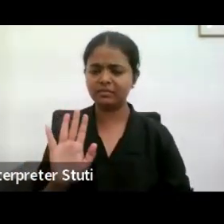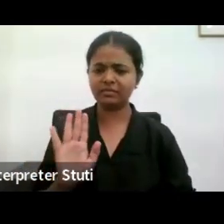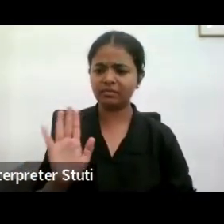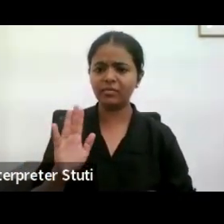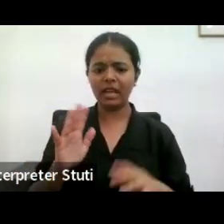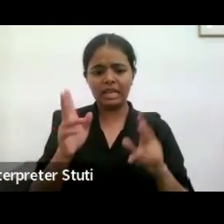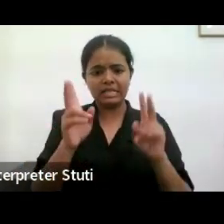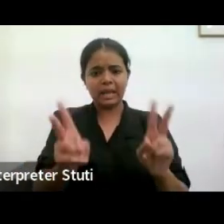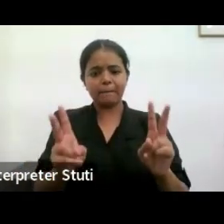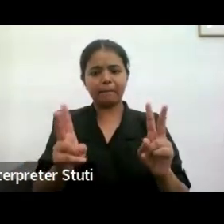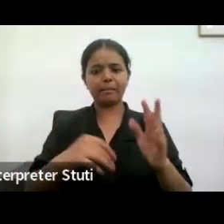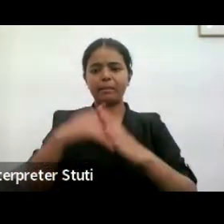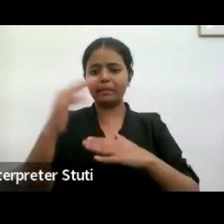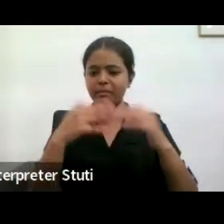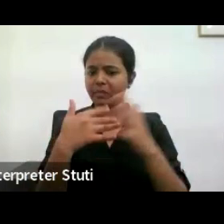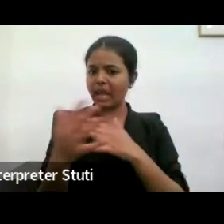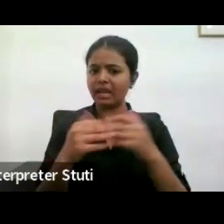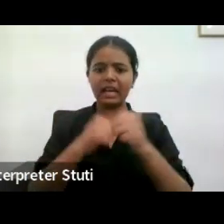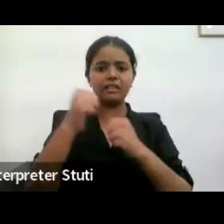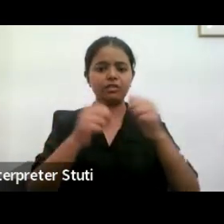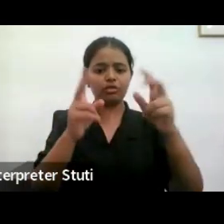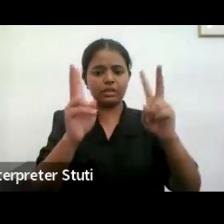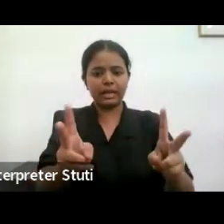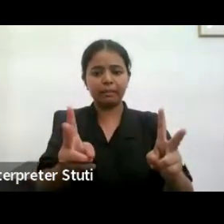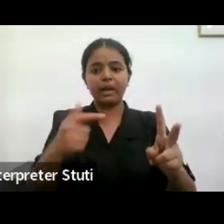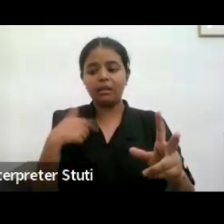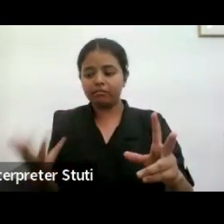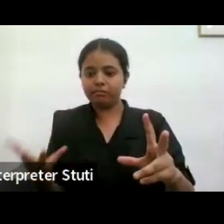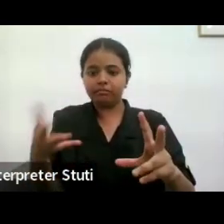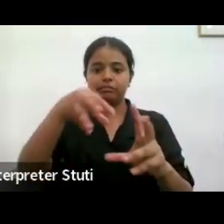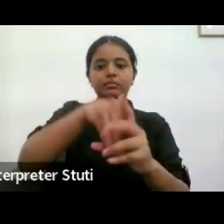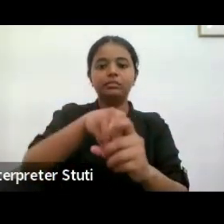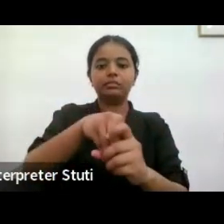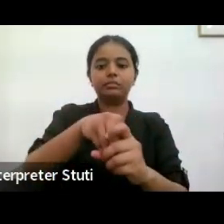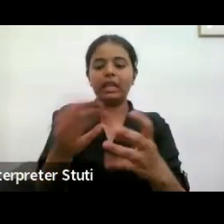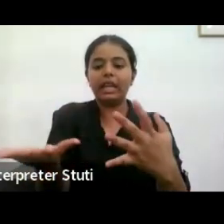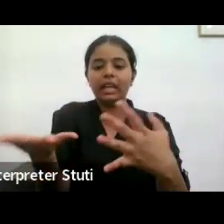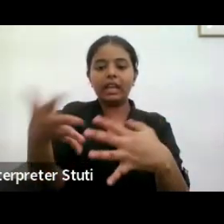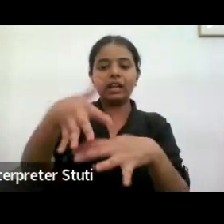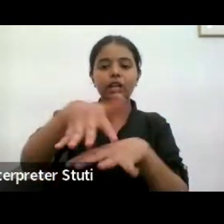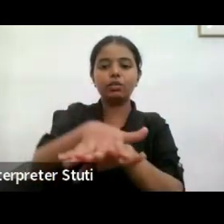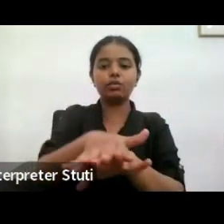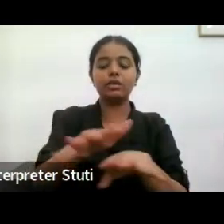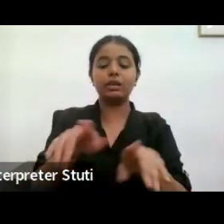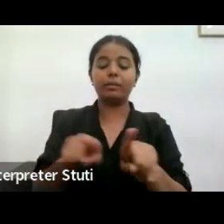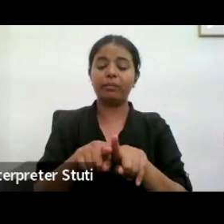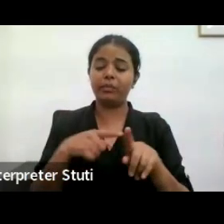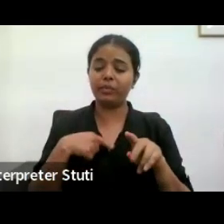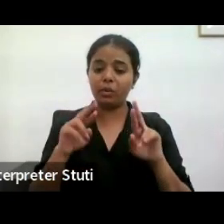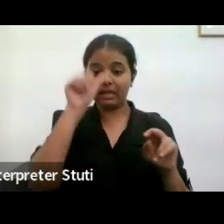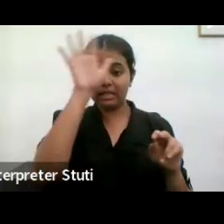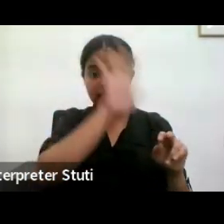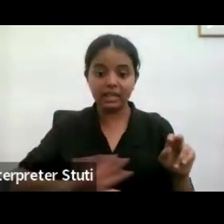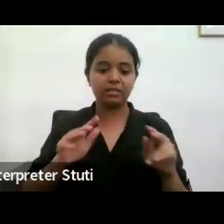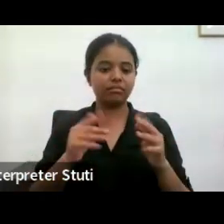exist are inclusive, making sure that our current efforts in India on childcare reform, and there are a lot